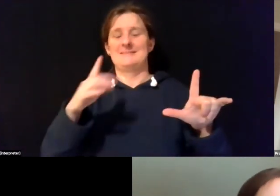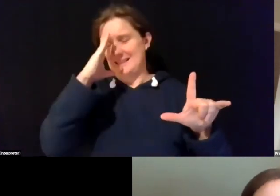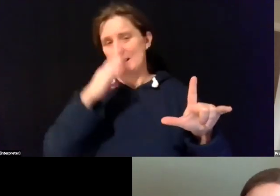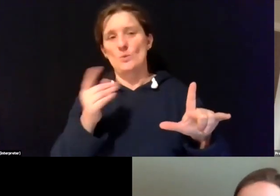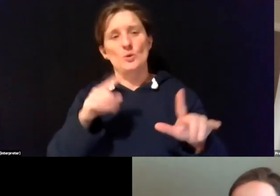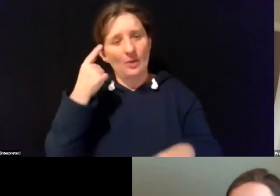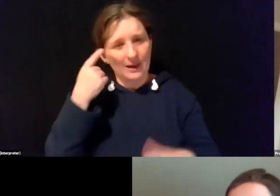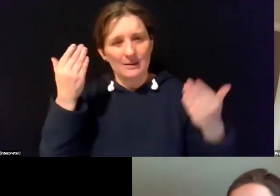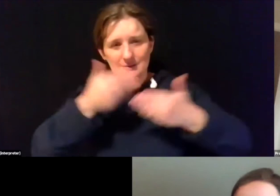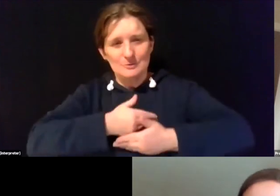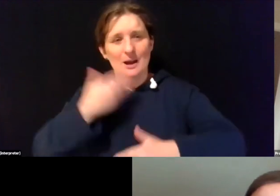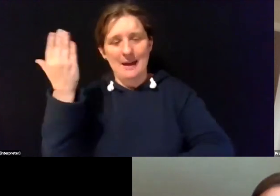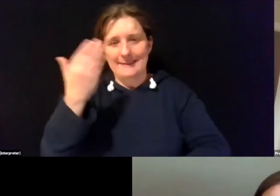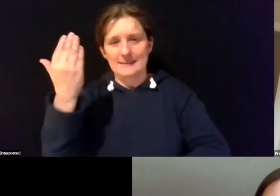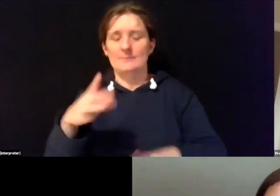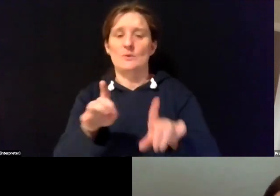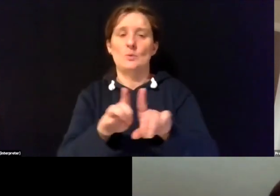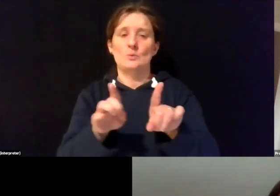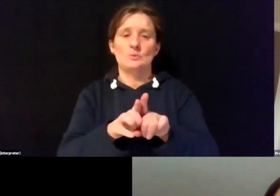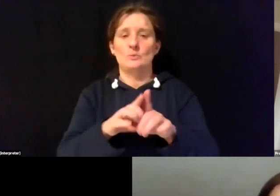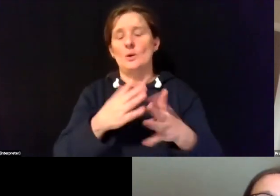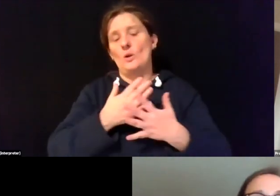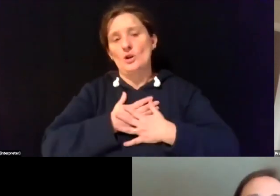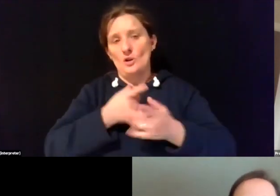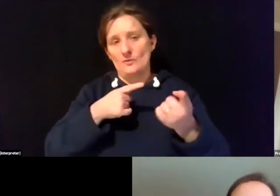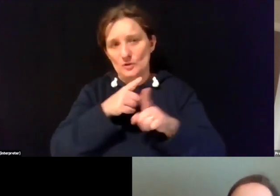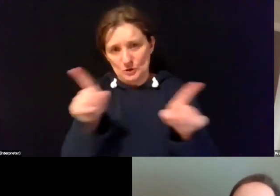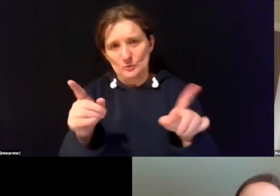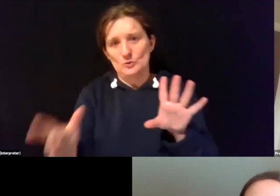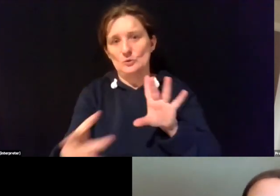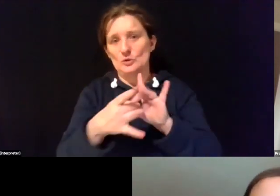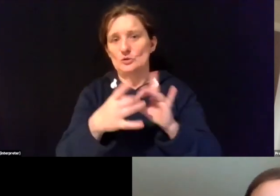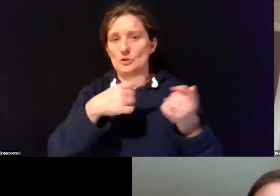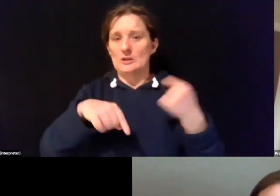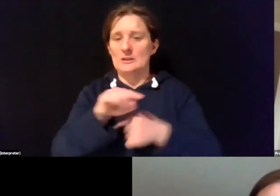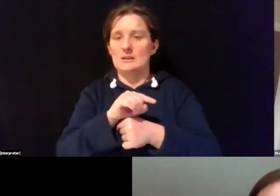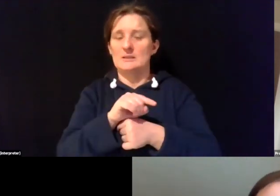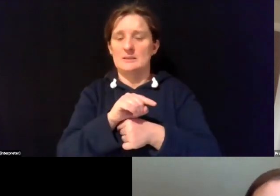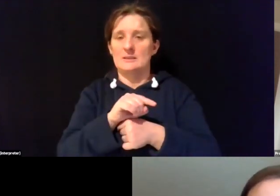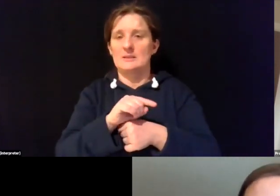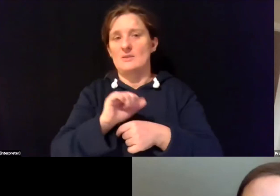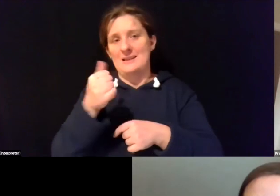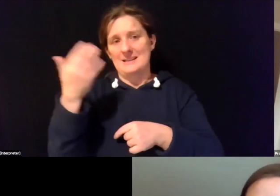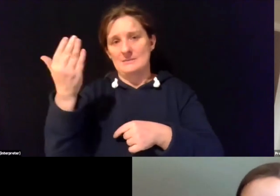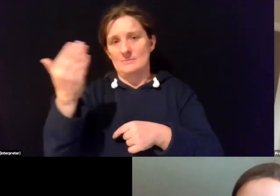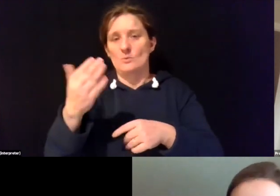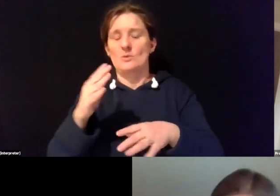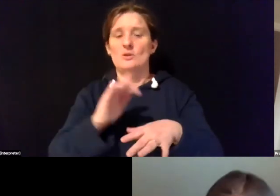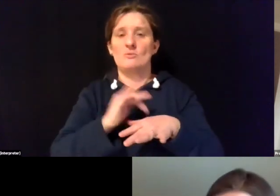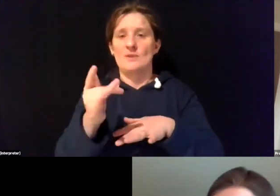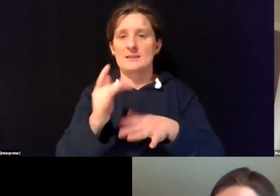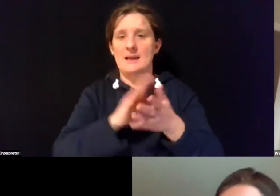talk. And also, we'd love for you to join us at our next Institute of Physics Prestige lecture with Professor Helen